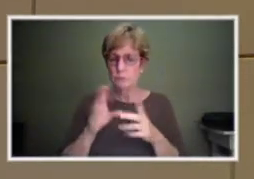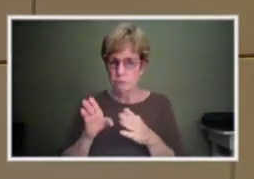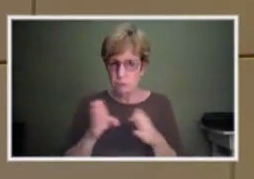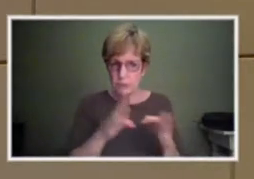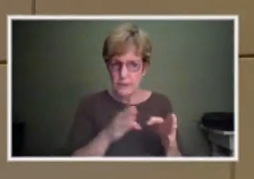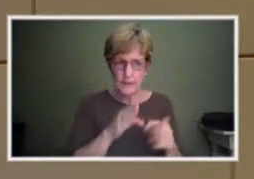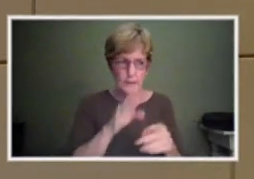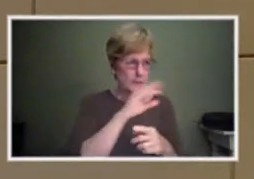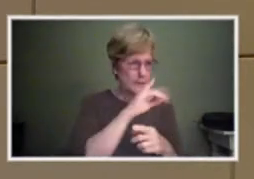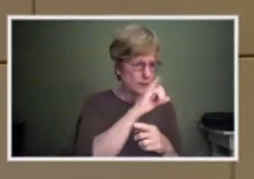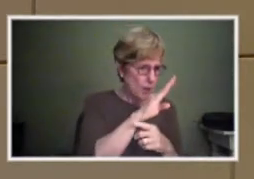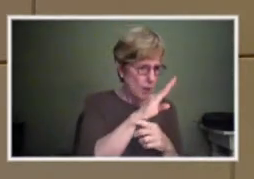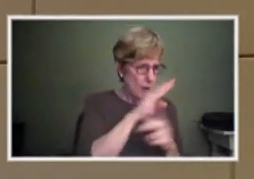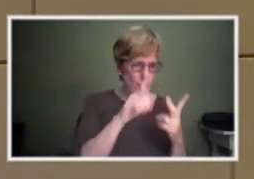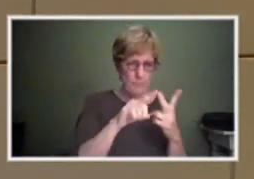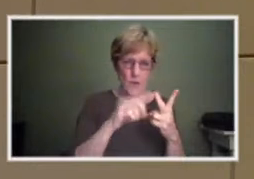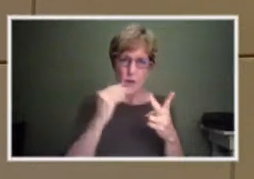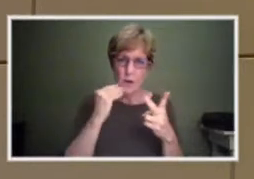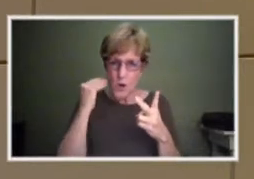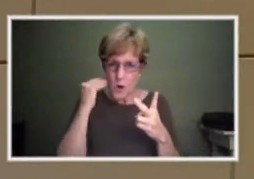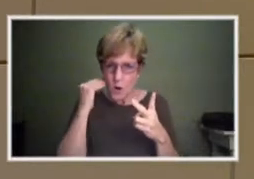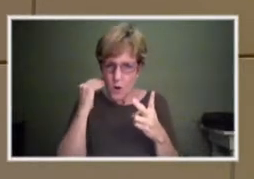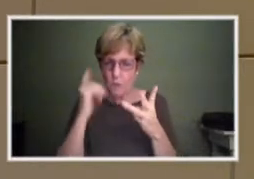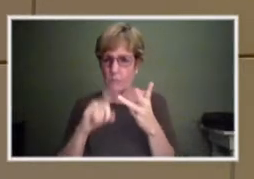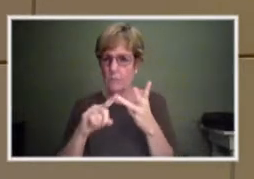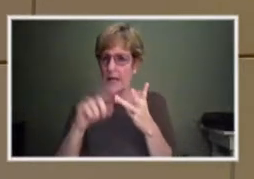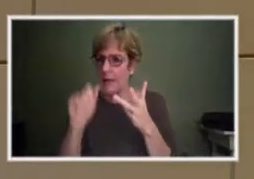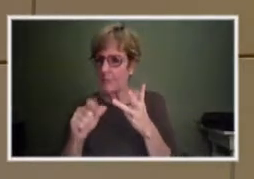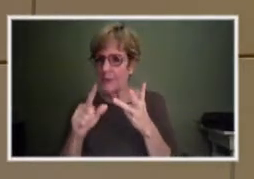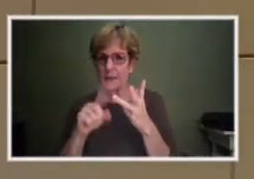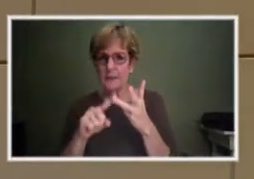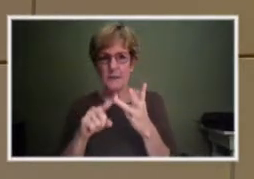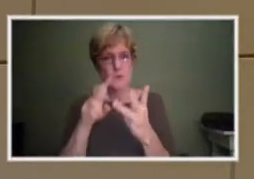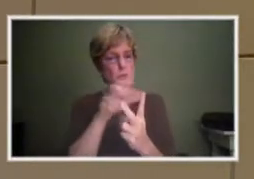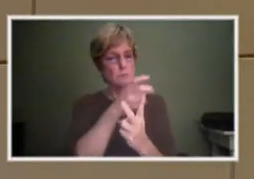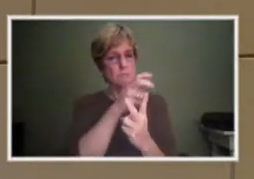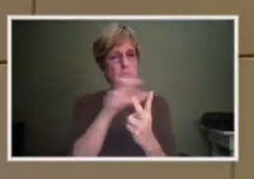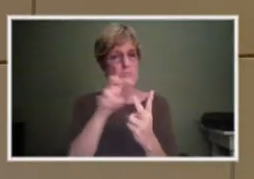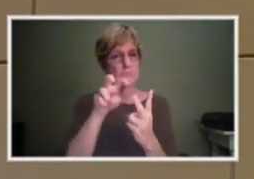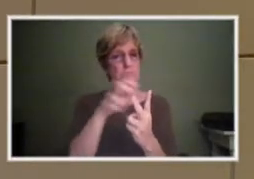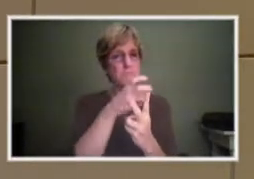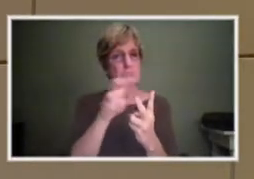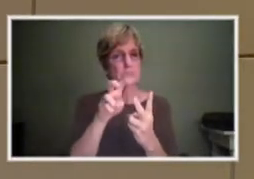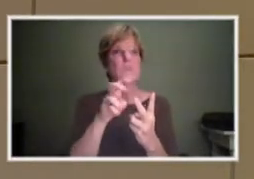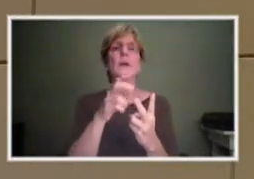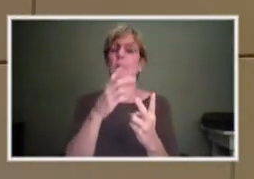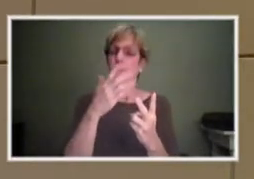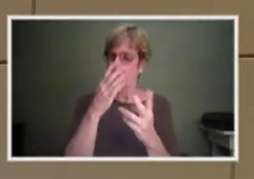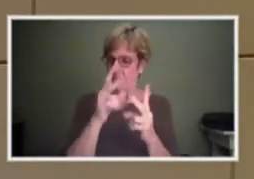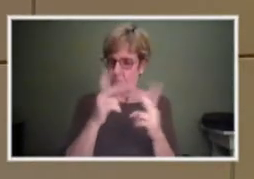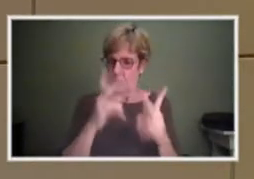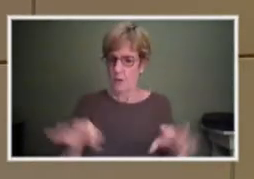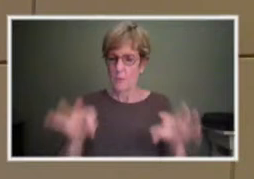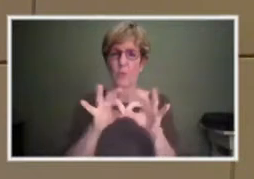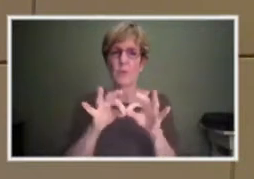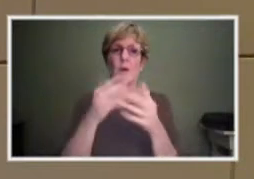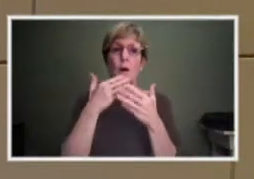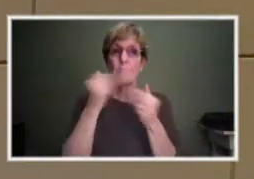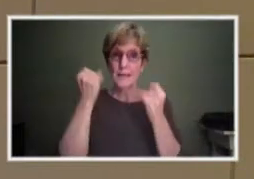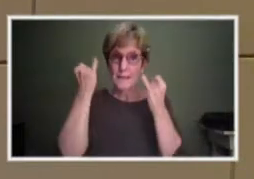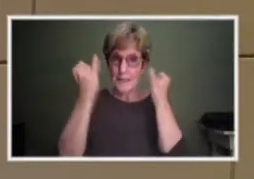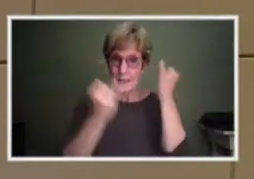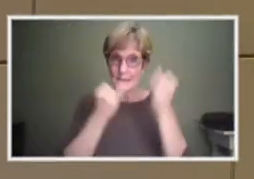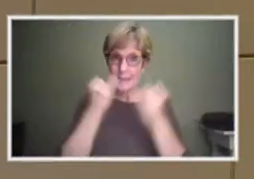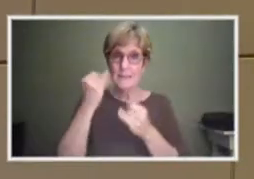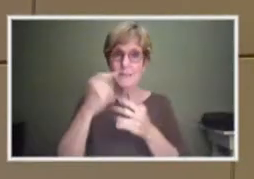job, a house, and the ability to move between the two is going to be very important. So let's bring our best ideas and what we need to be thinking